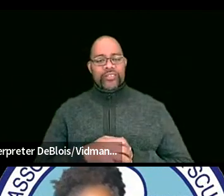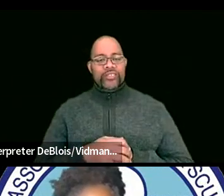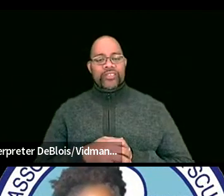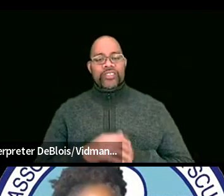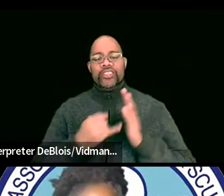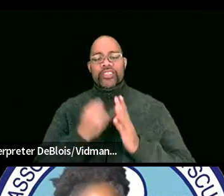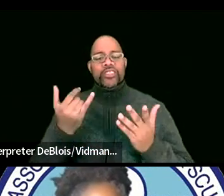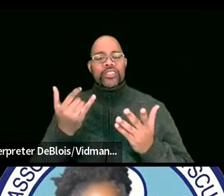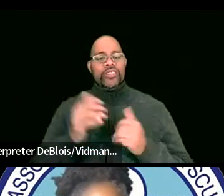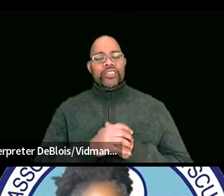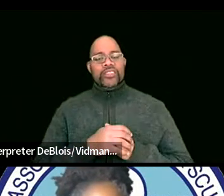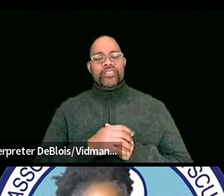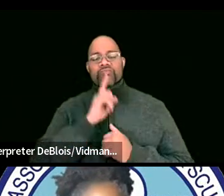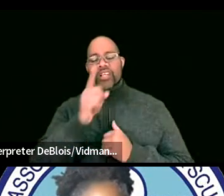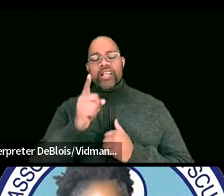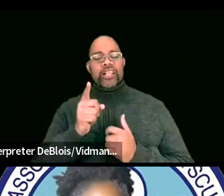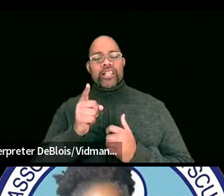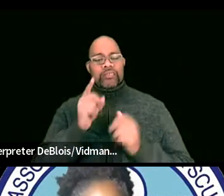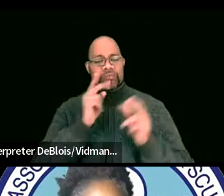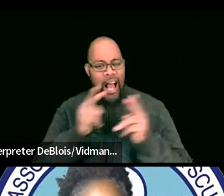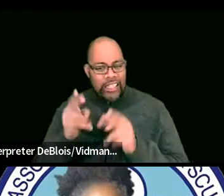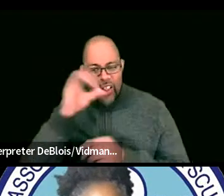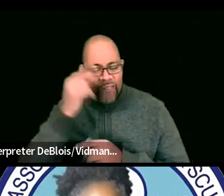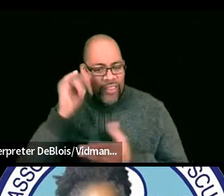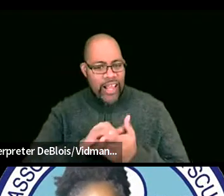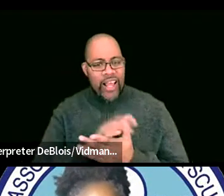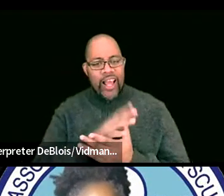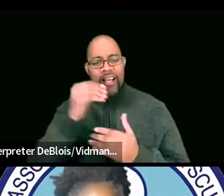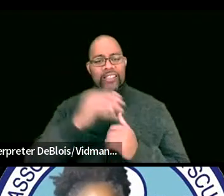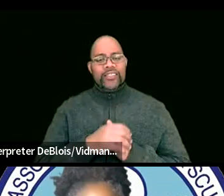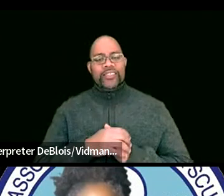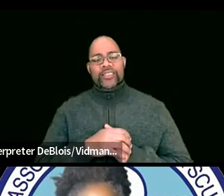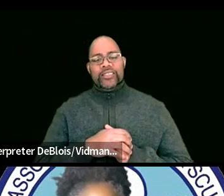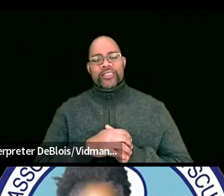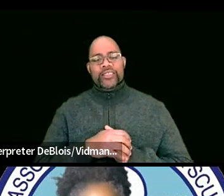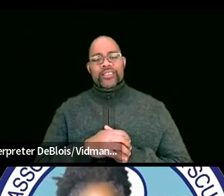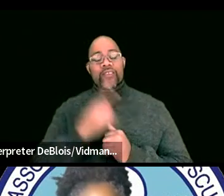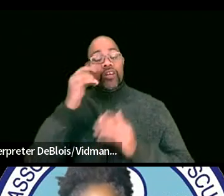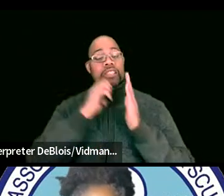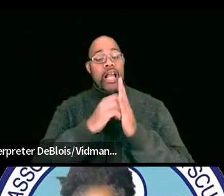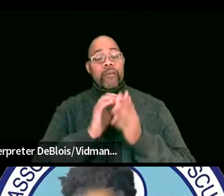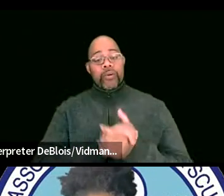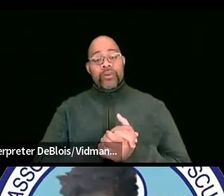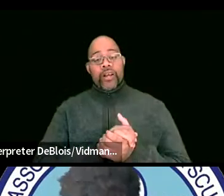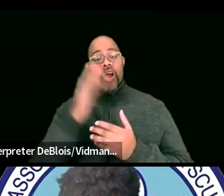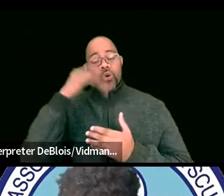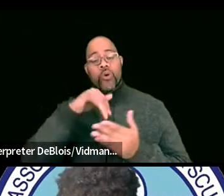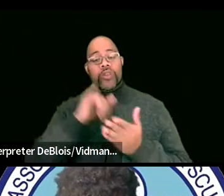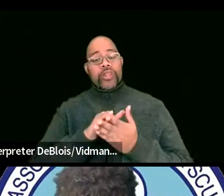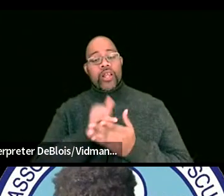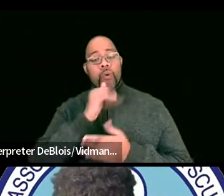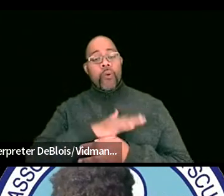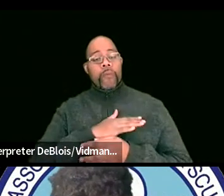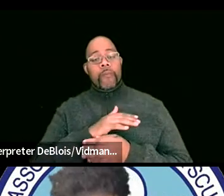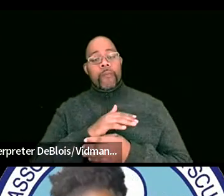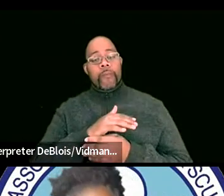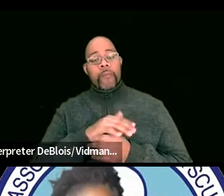just a matter of really kind of hunting them down. For instance, I know like the women's